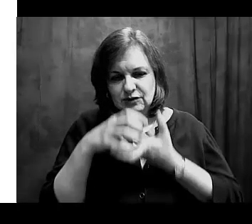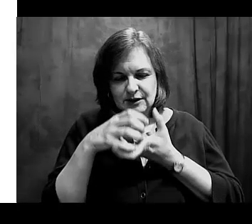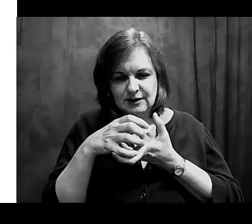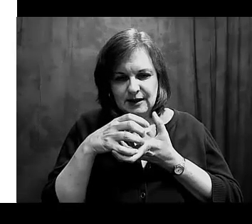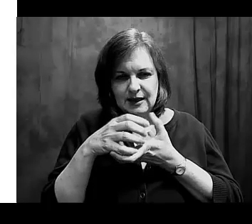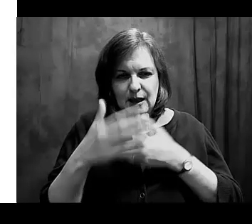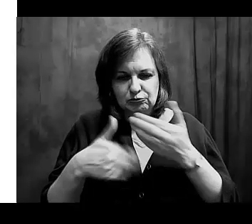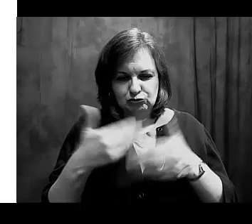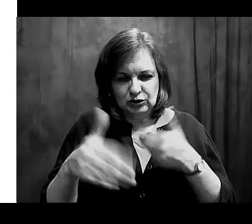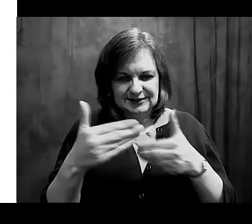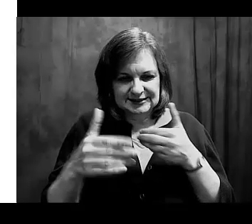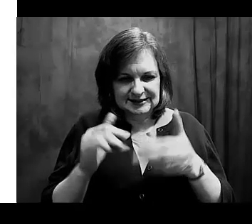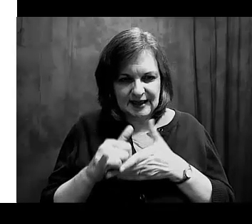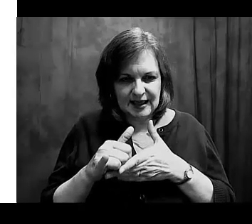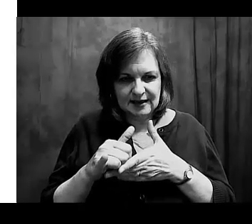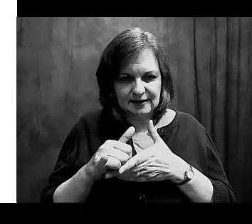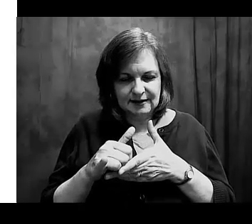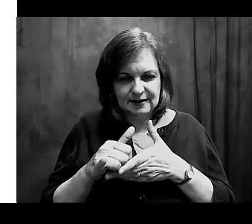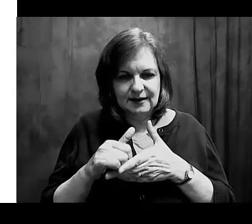awareness.